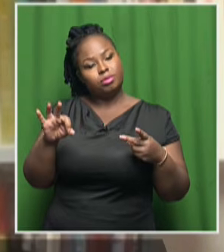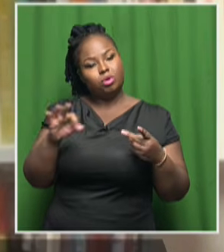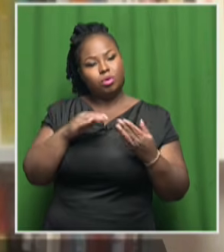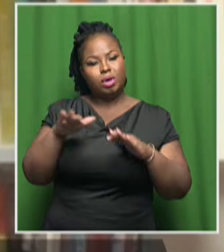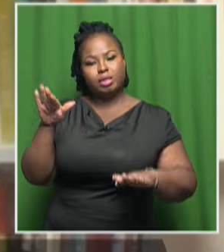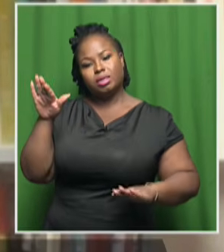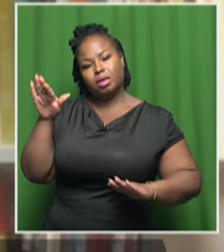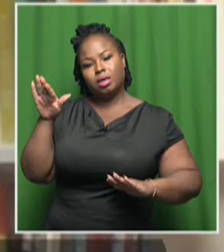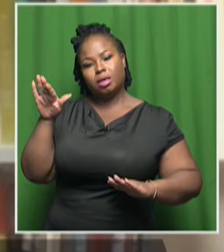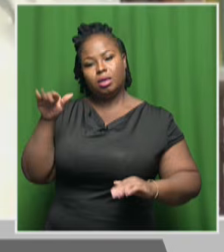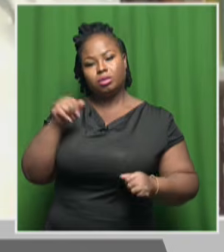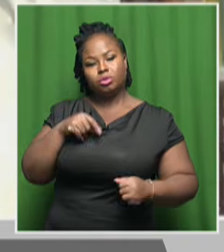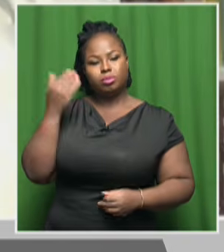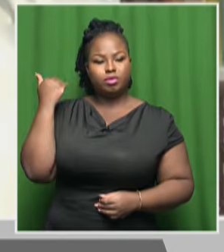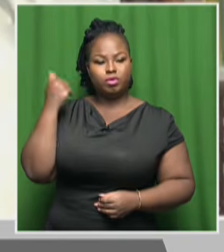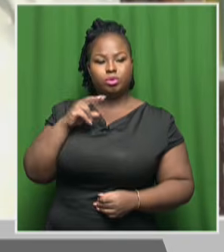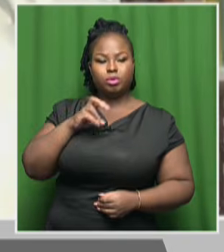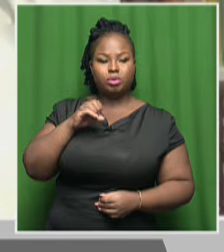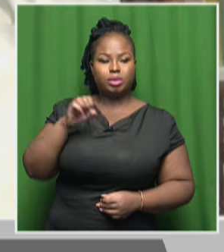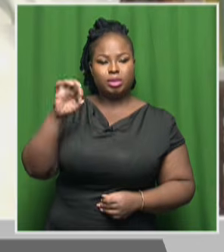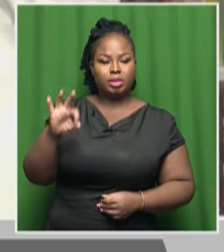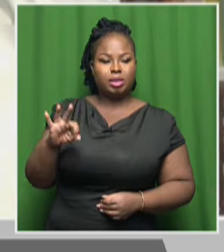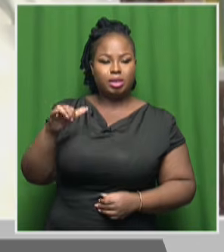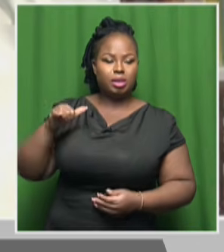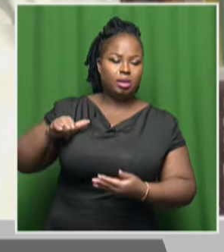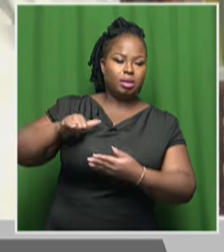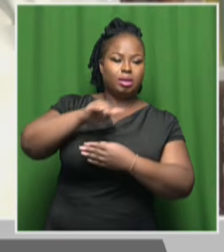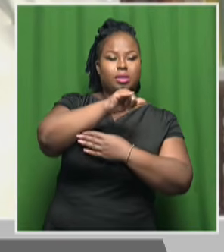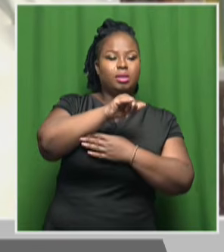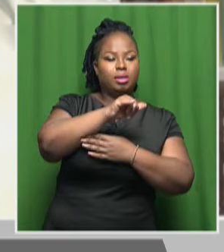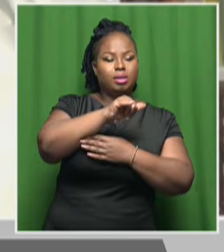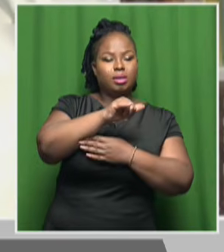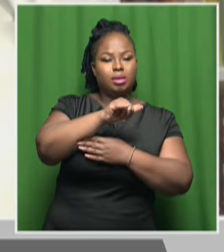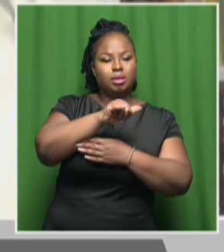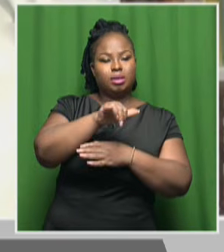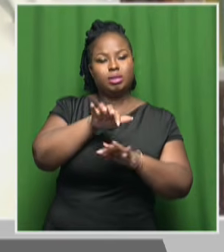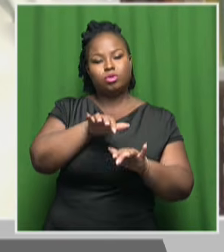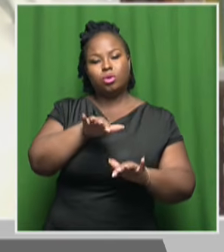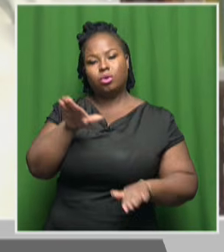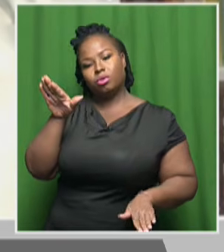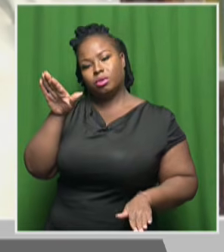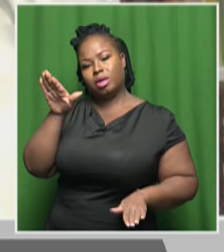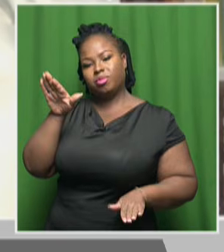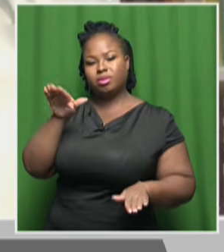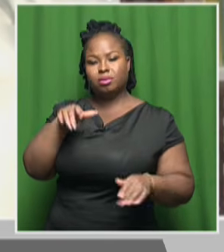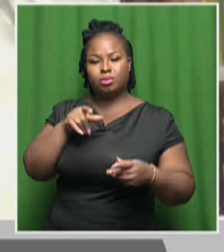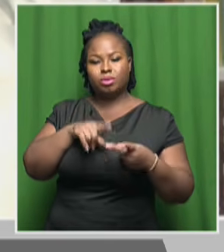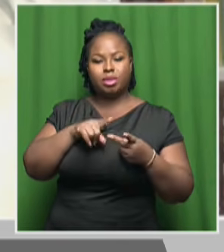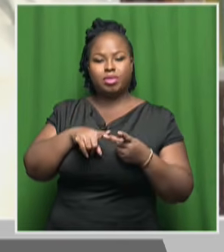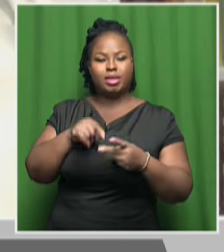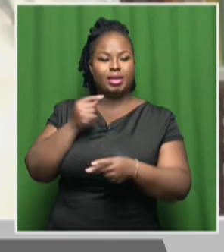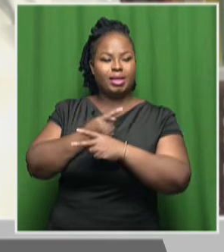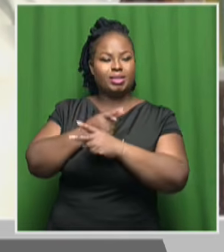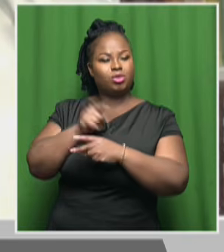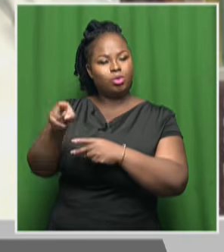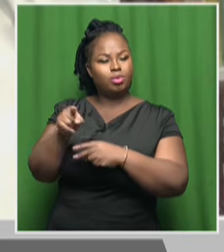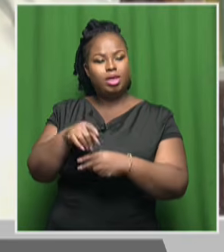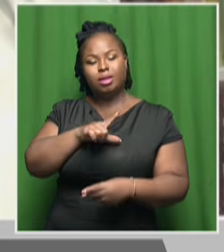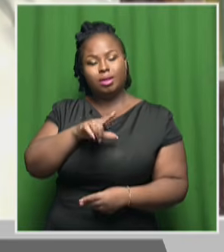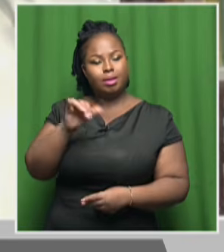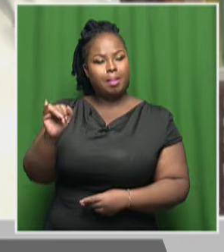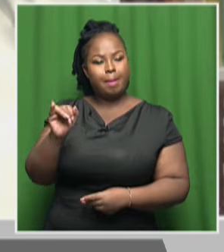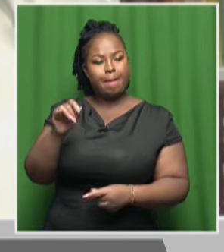after 2003, there is an airline, I'll talk about El Al, the Israeli airline, that the security manager or the security team for El